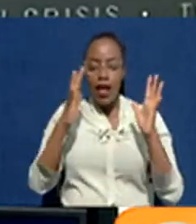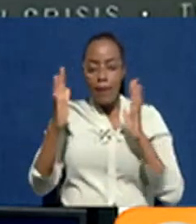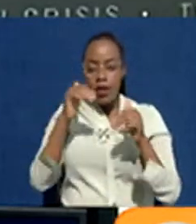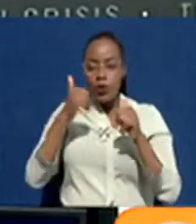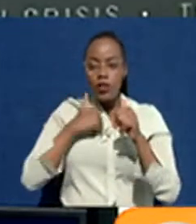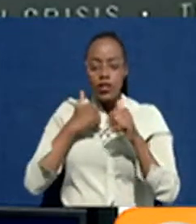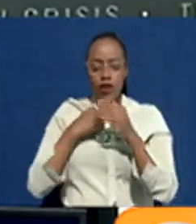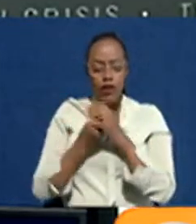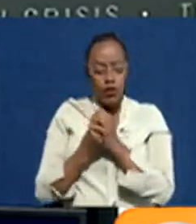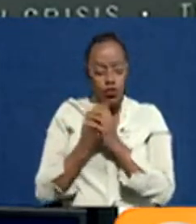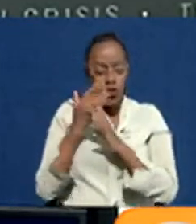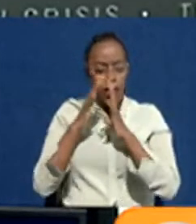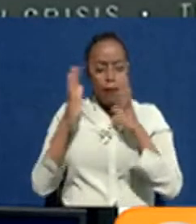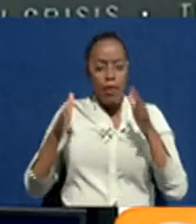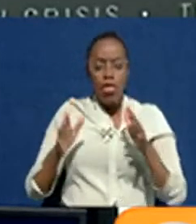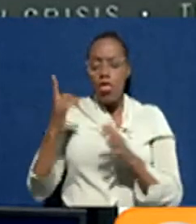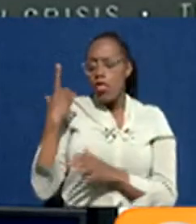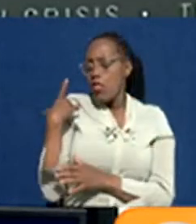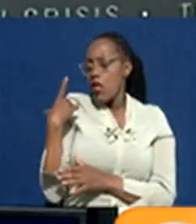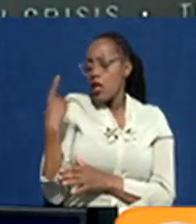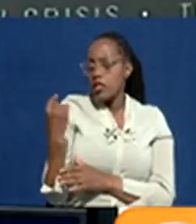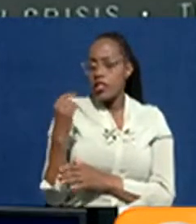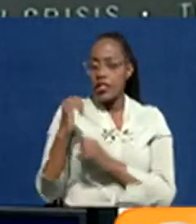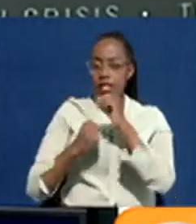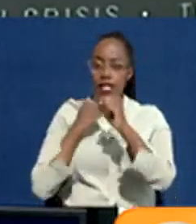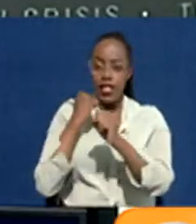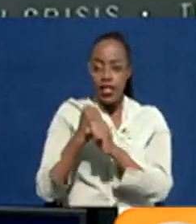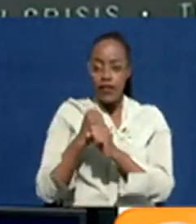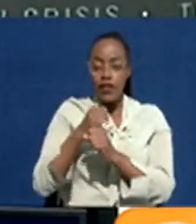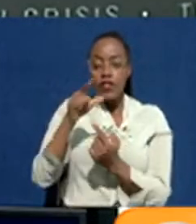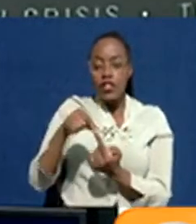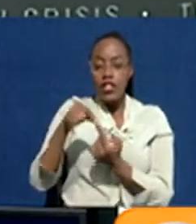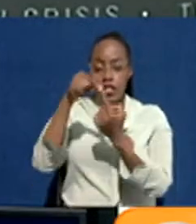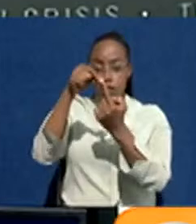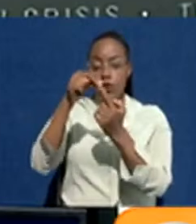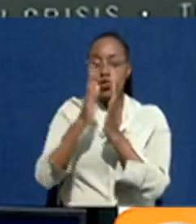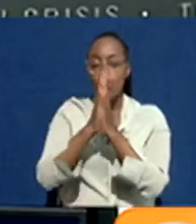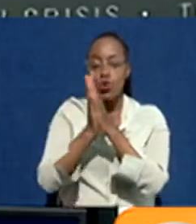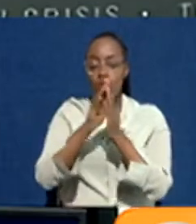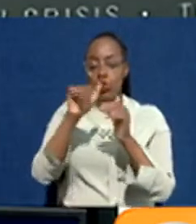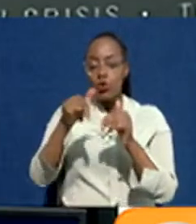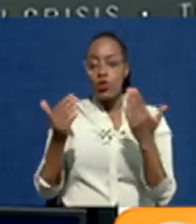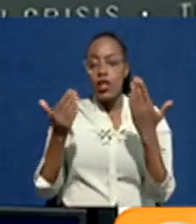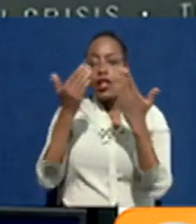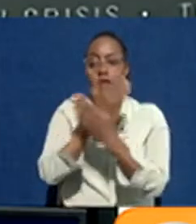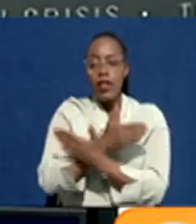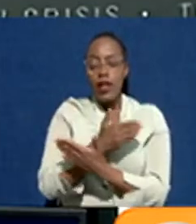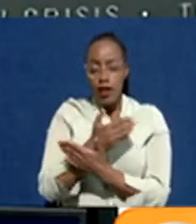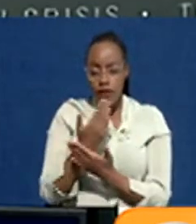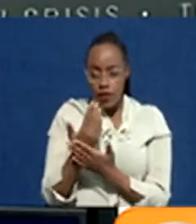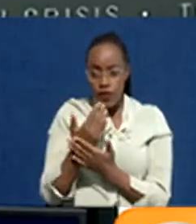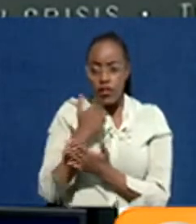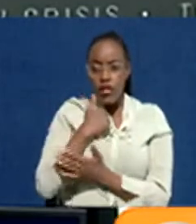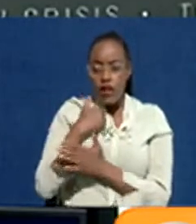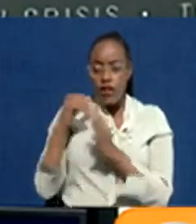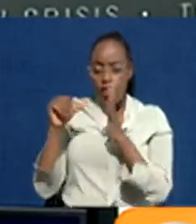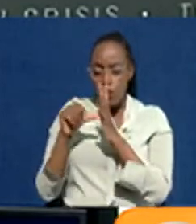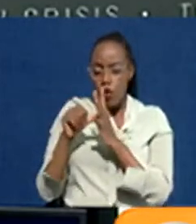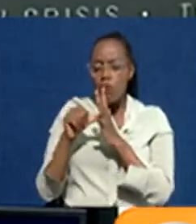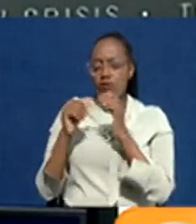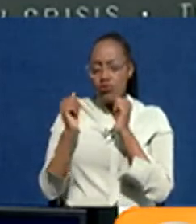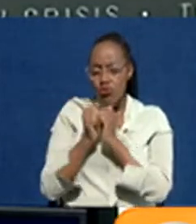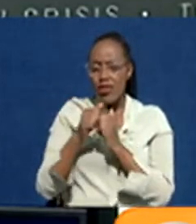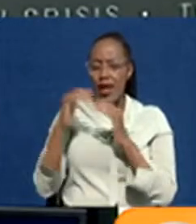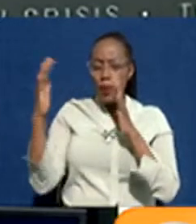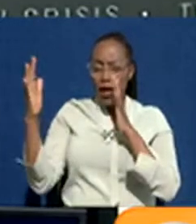grown dramatically in recent decades. In our special feature tonight, the creeping health crisis,